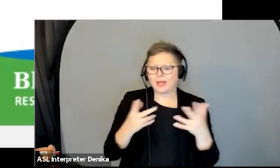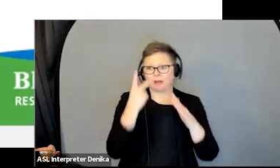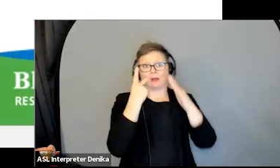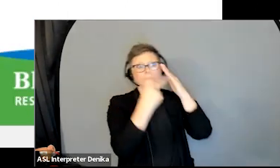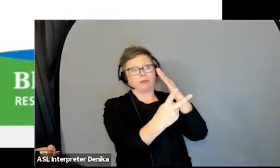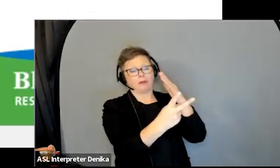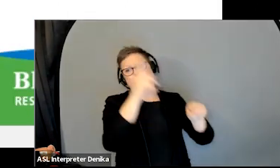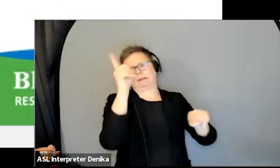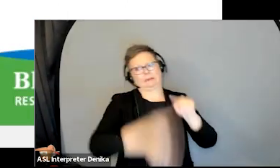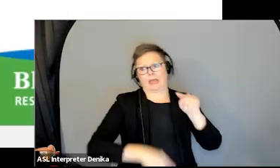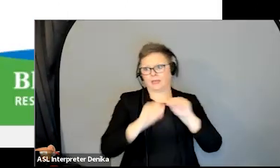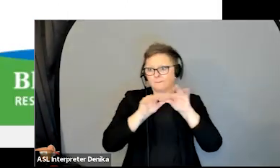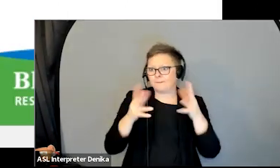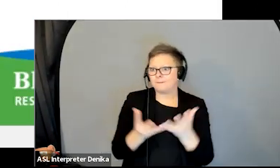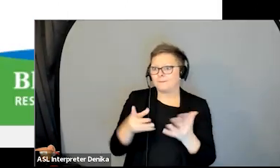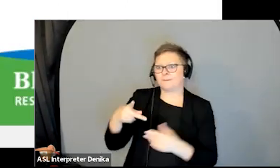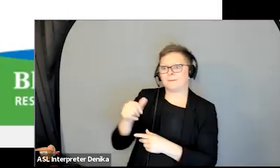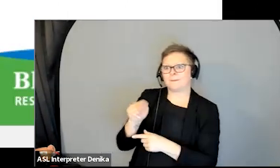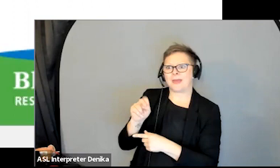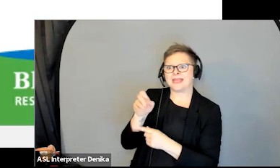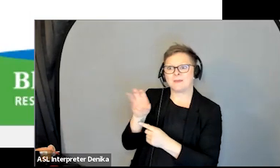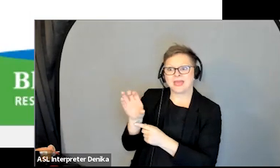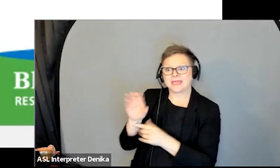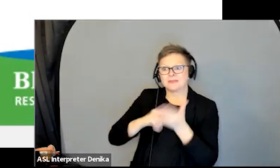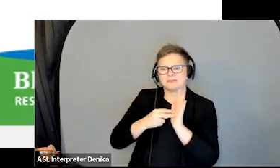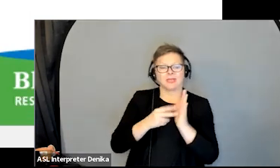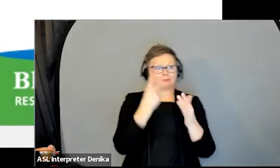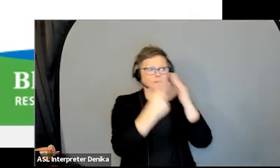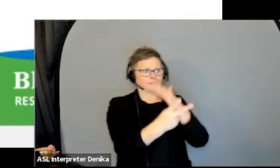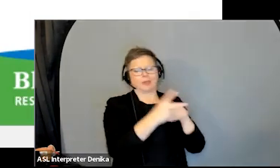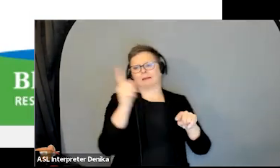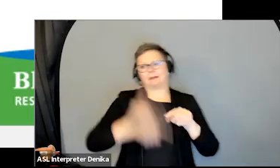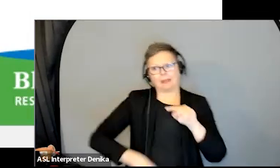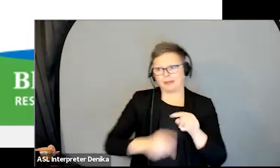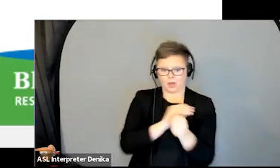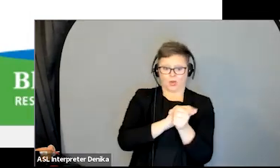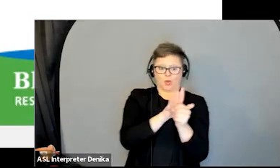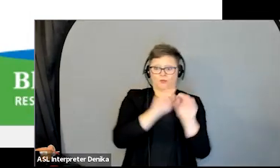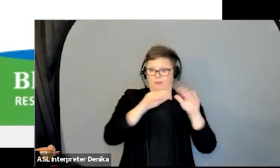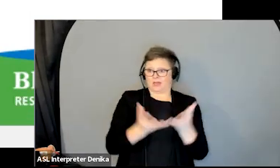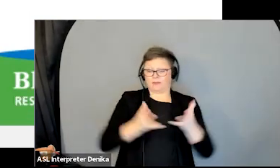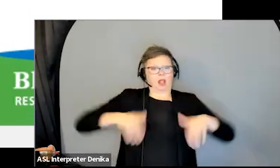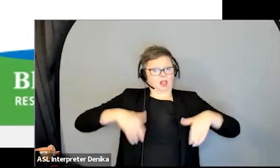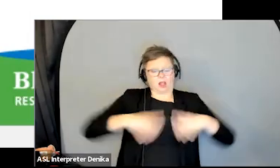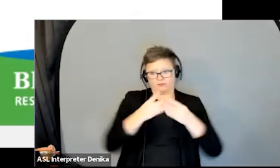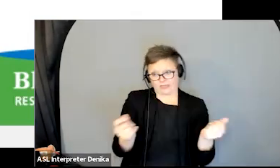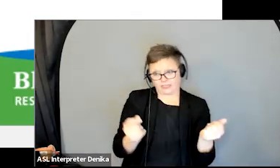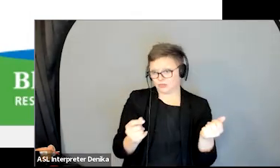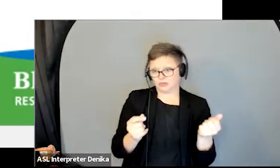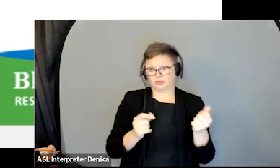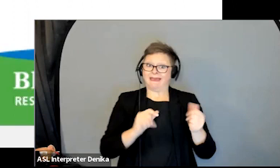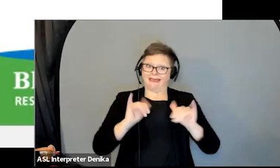of pandemics. And it is important to acknowledge that the COVID-19 pandemic is not entirely over and that its full effects remain to be